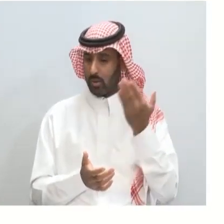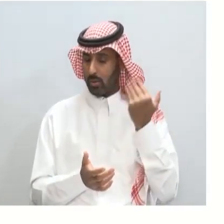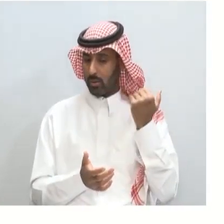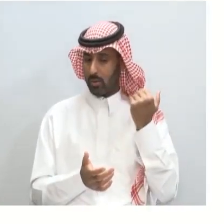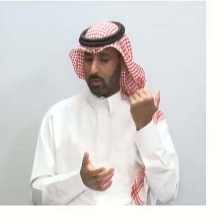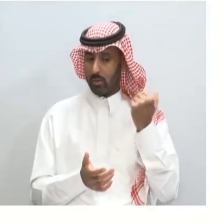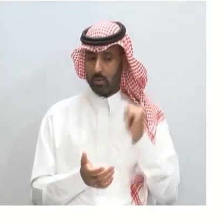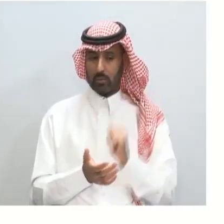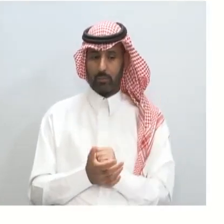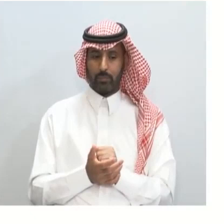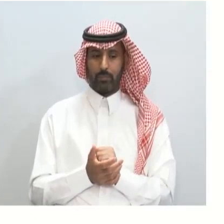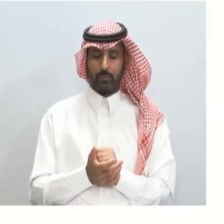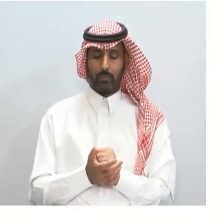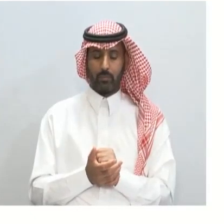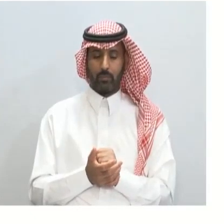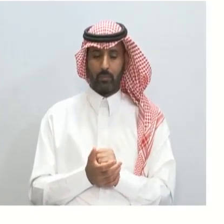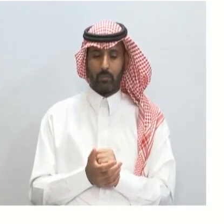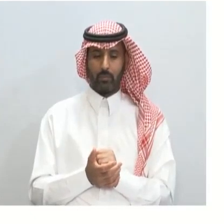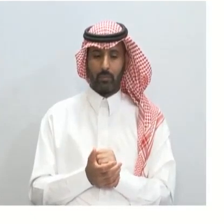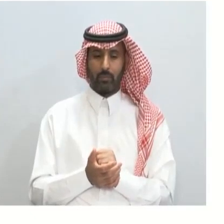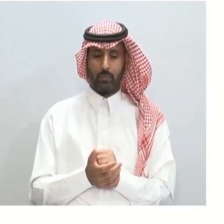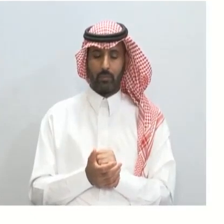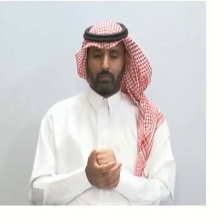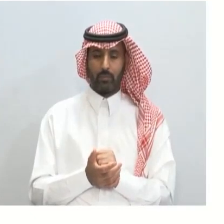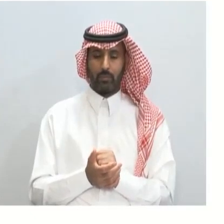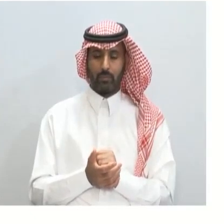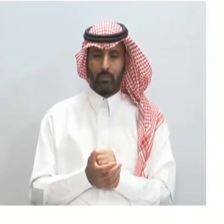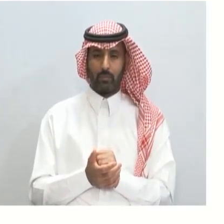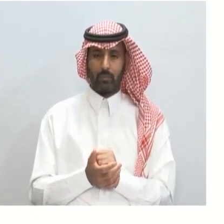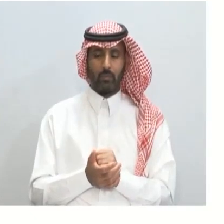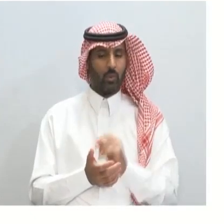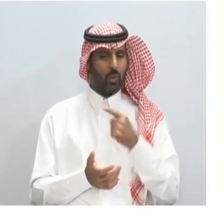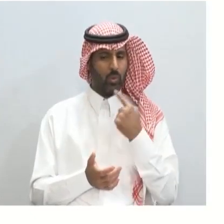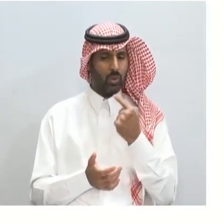So who said this one, Majid or Khalid?